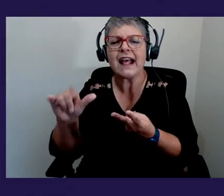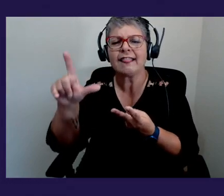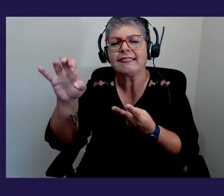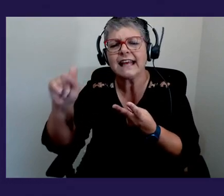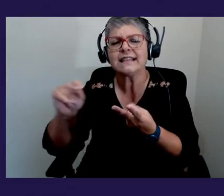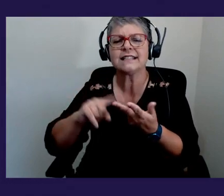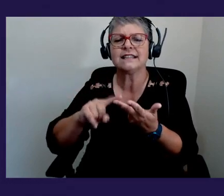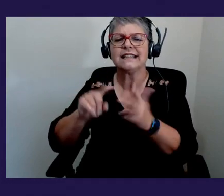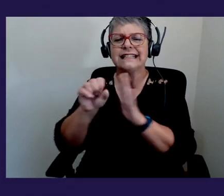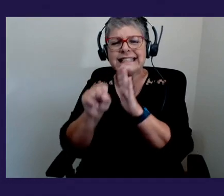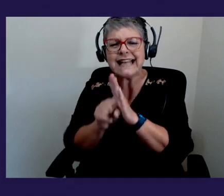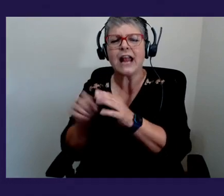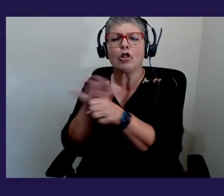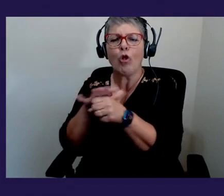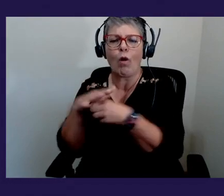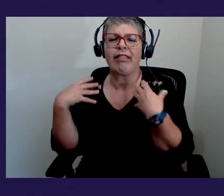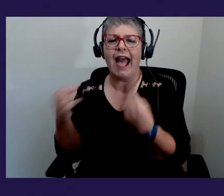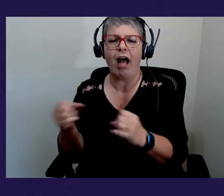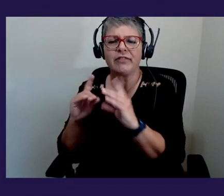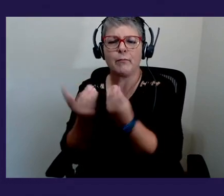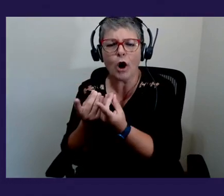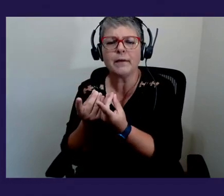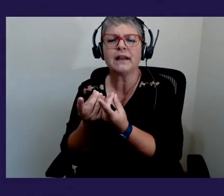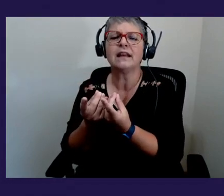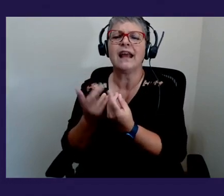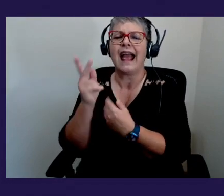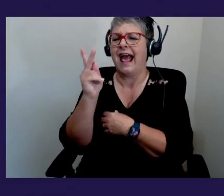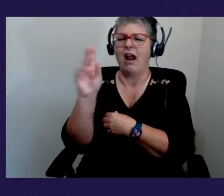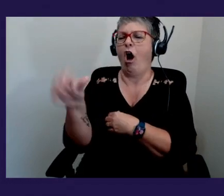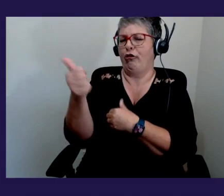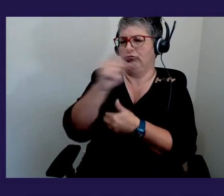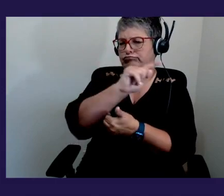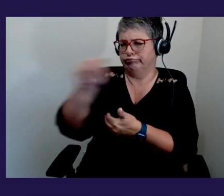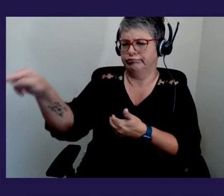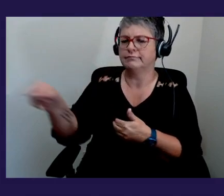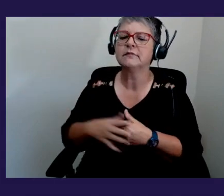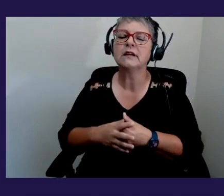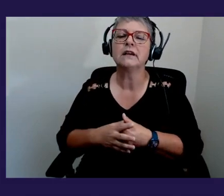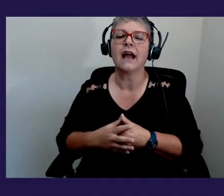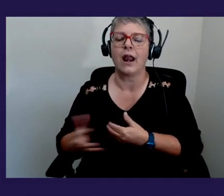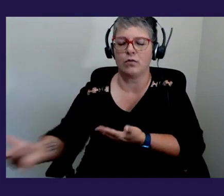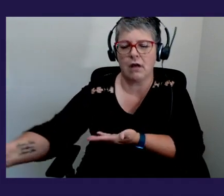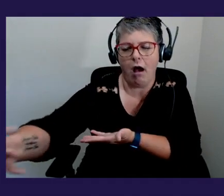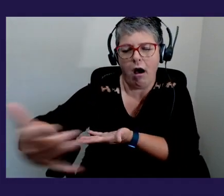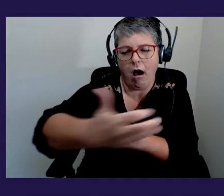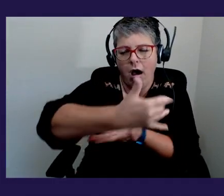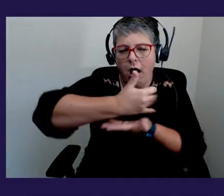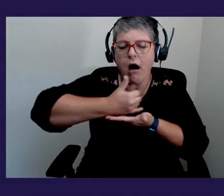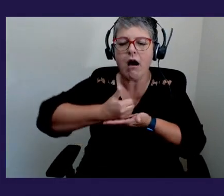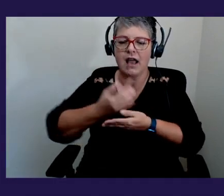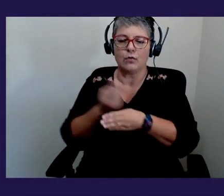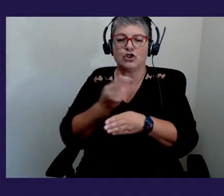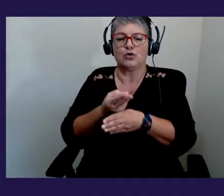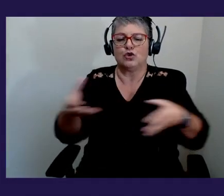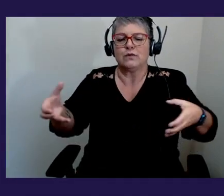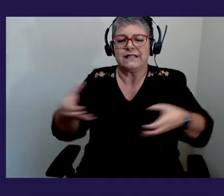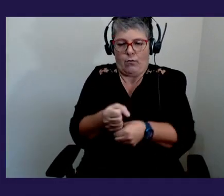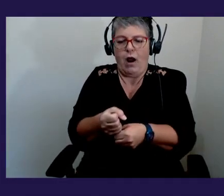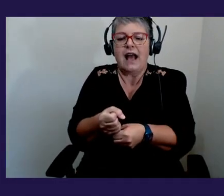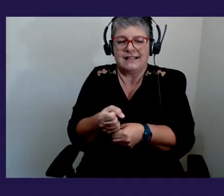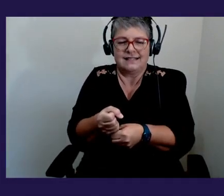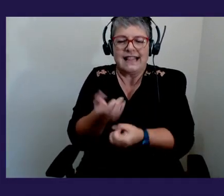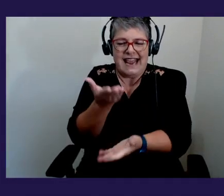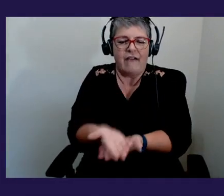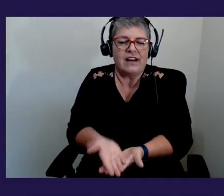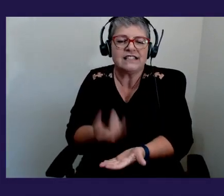key informants. And the academic literature was also used to summarize evidence for the effectiveness of different approaches, as